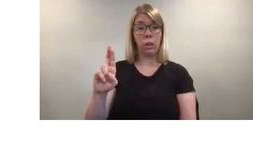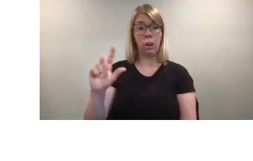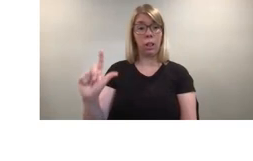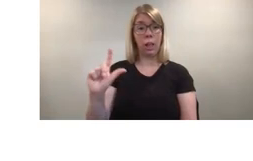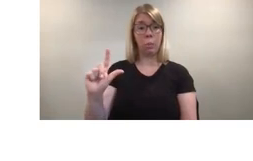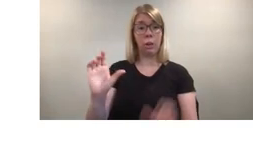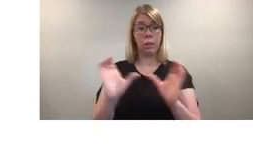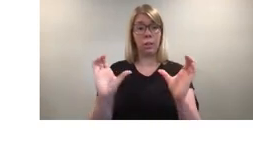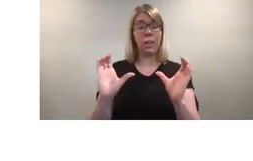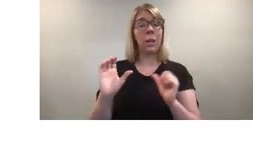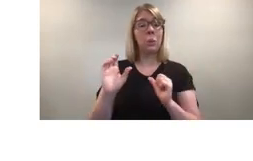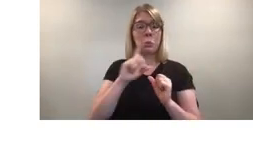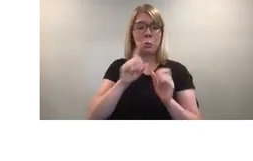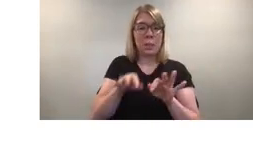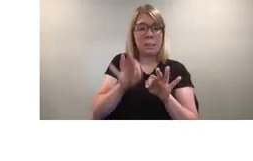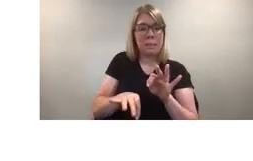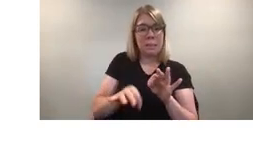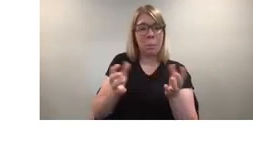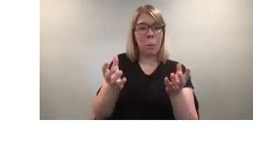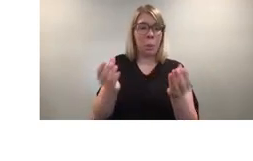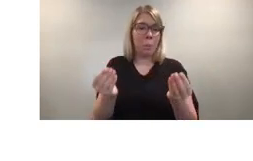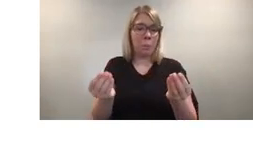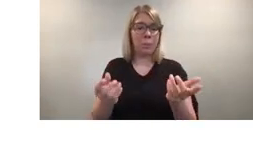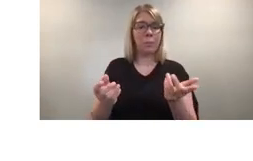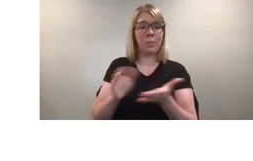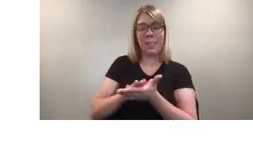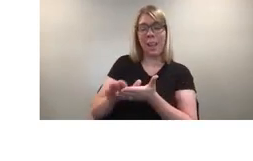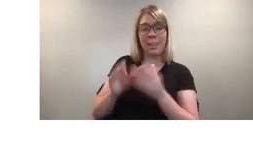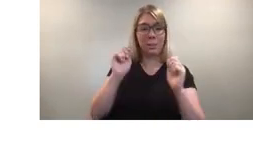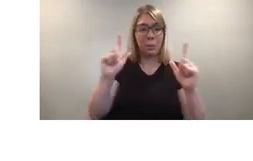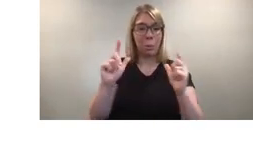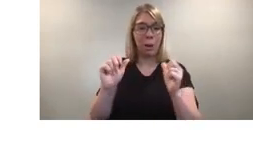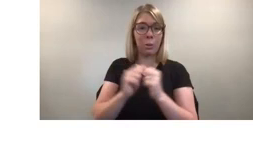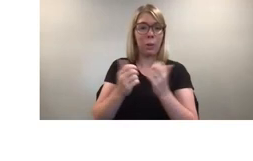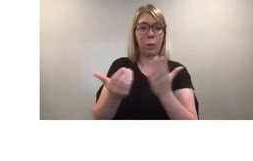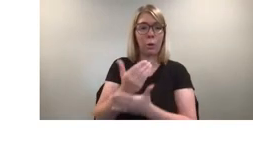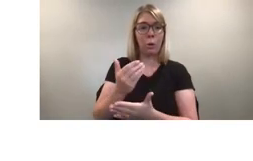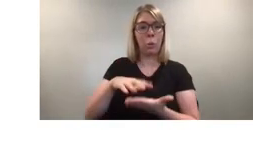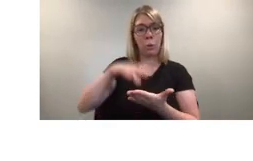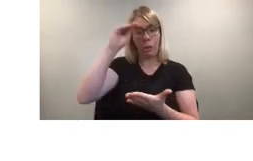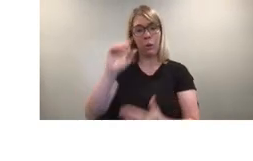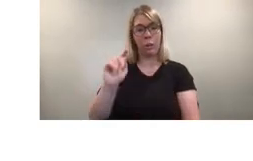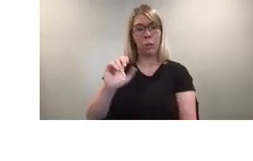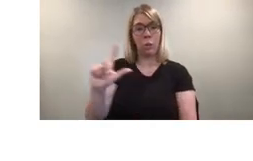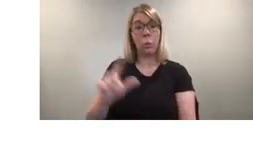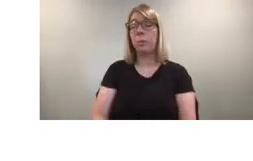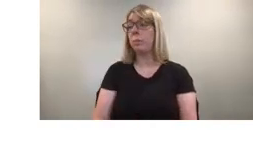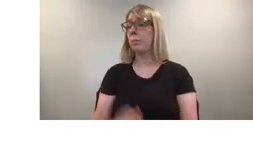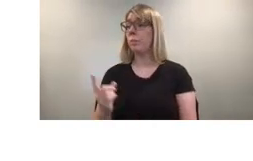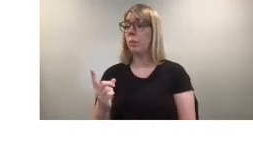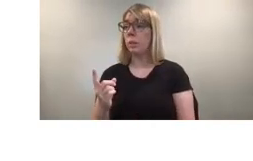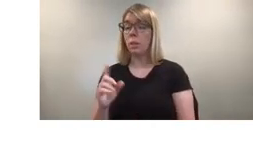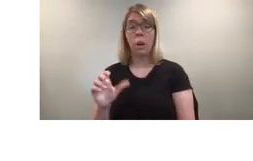out to be gentler and simpler than I thought it would be. That's always a nice surprise with a new learning tool. Used it for outreach and had